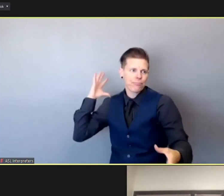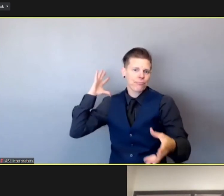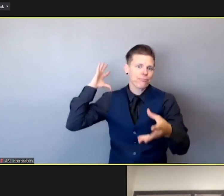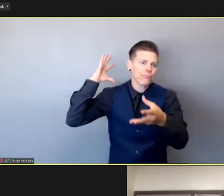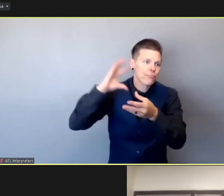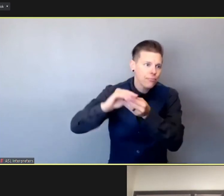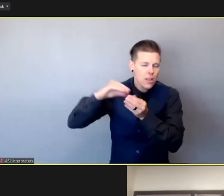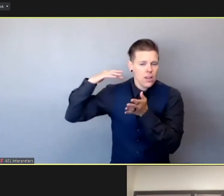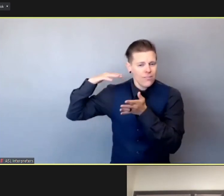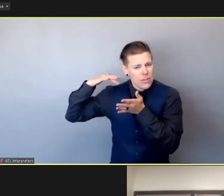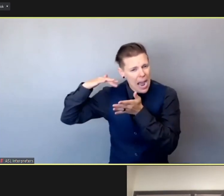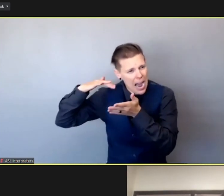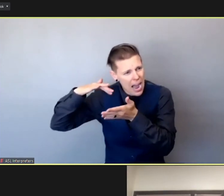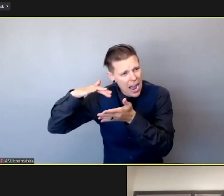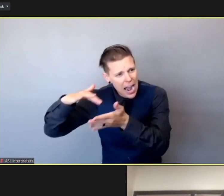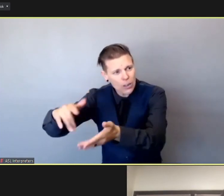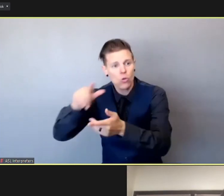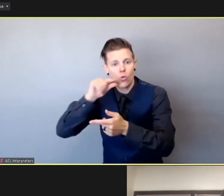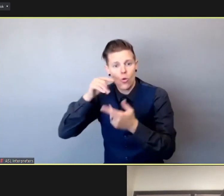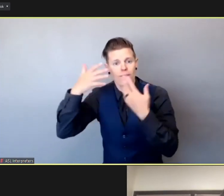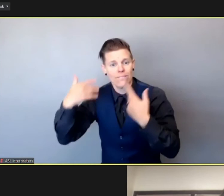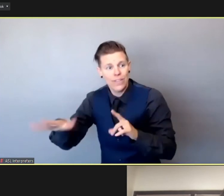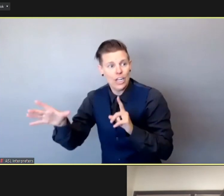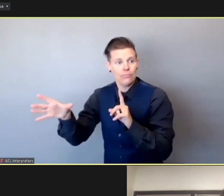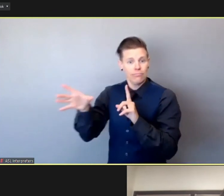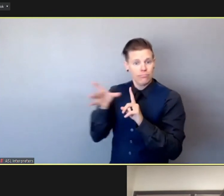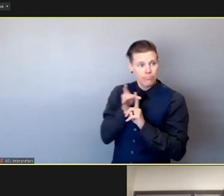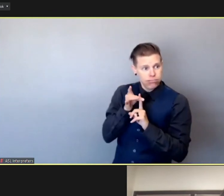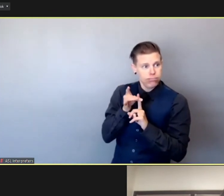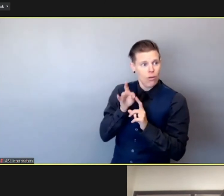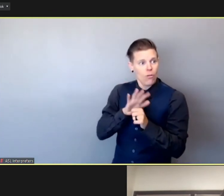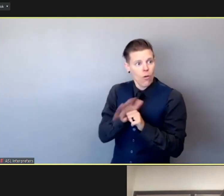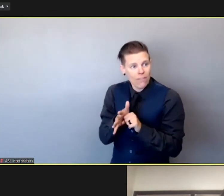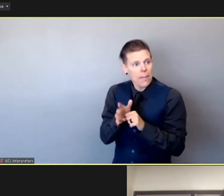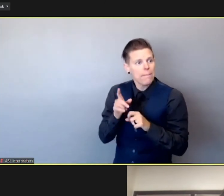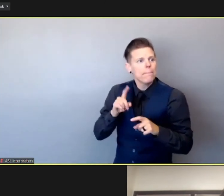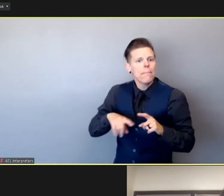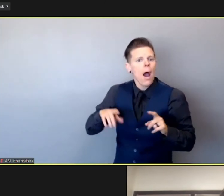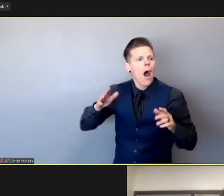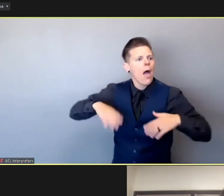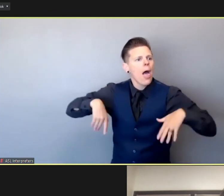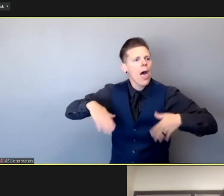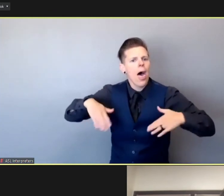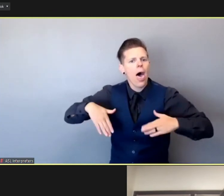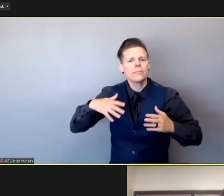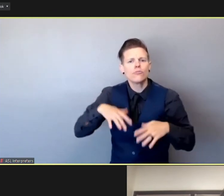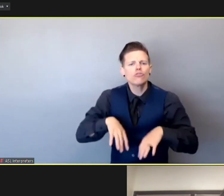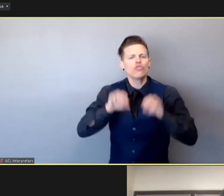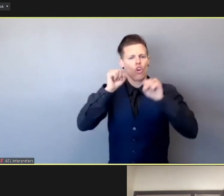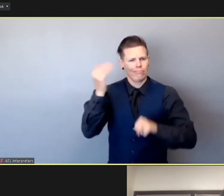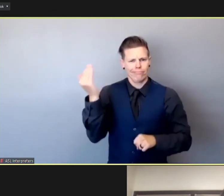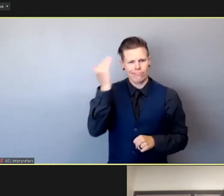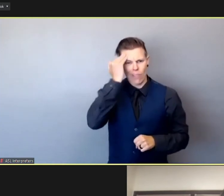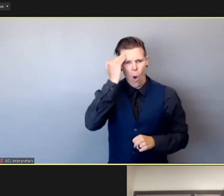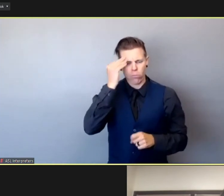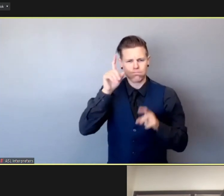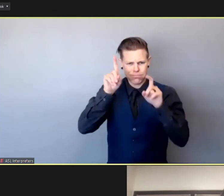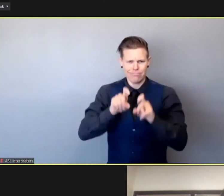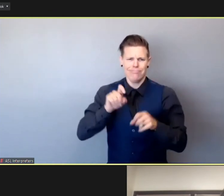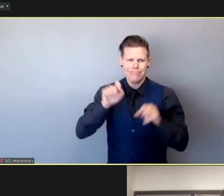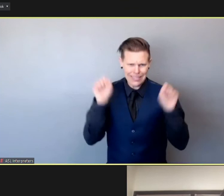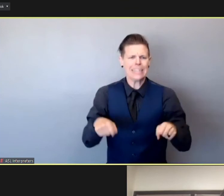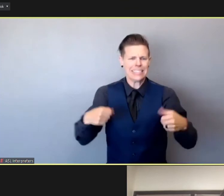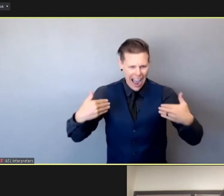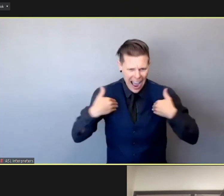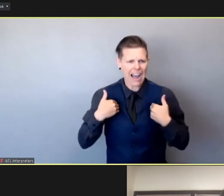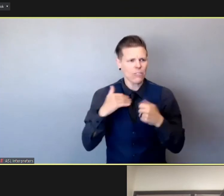have symptoms and don't have a prior positive COVID test. And so that's how we're cutting the data now.